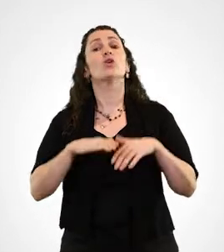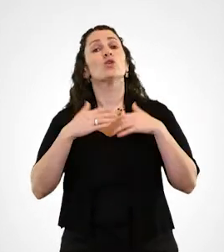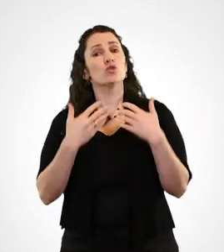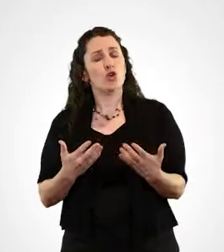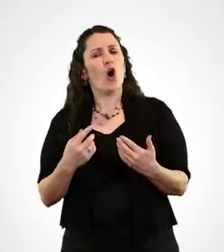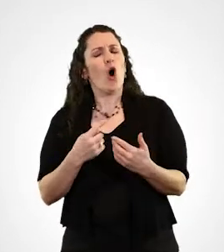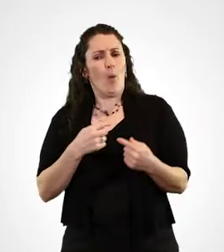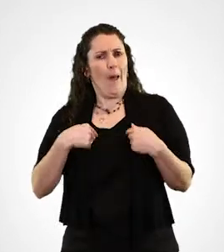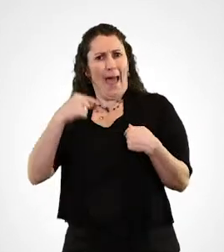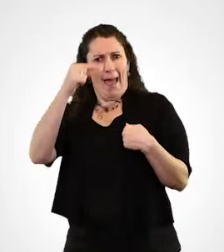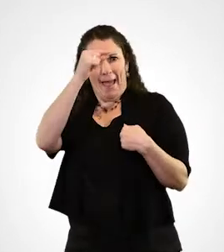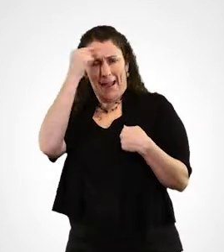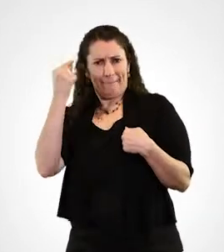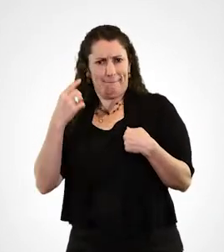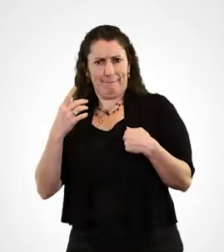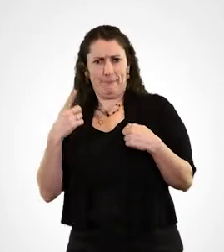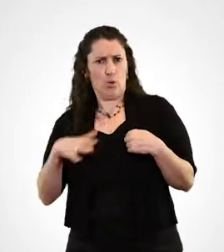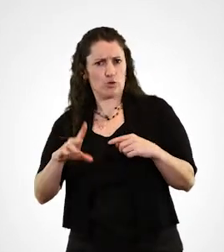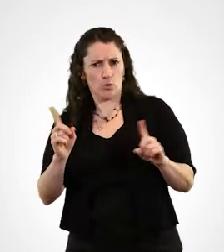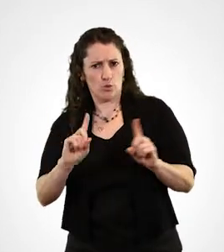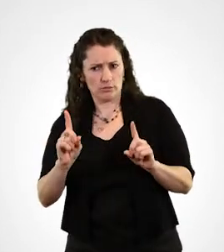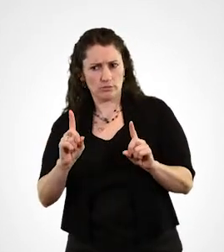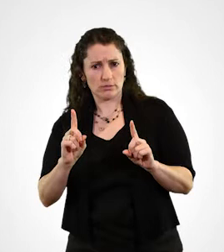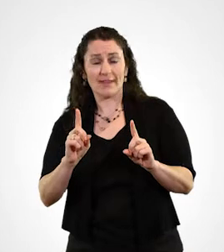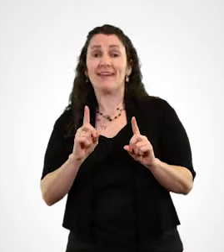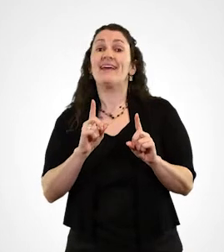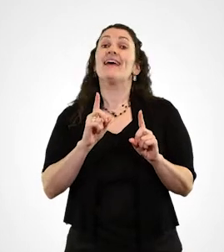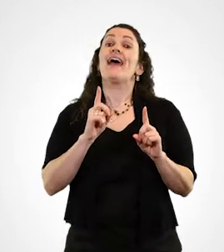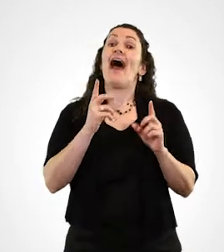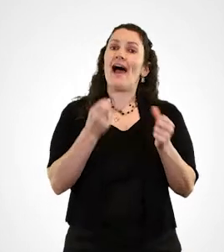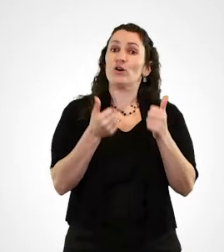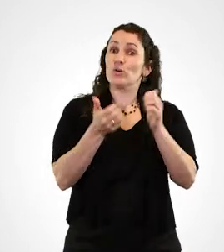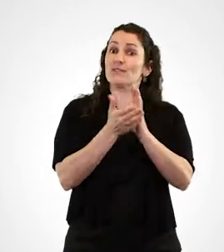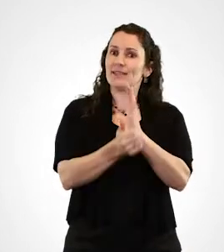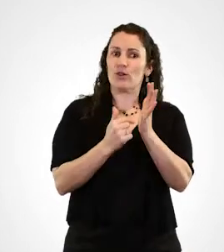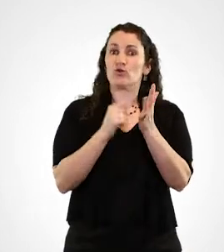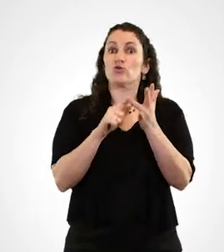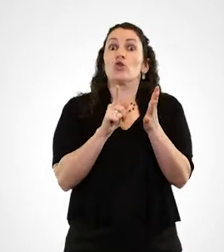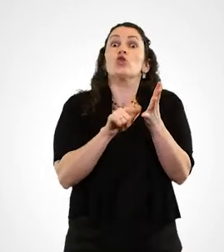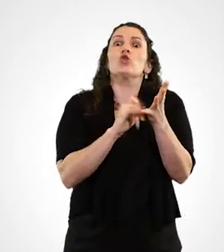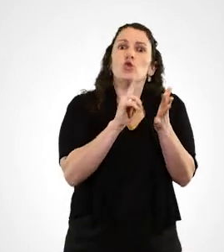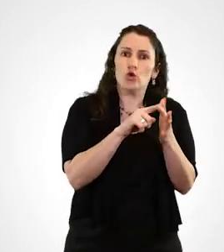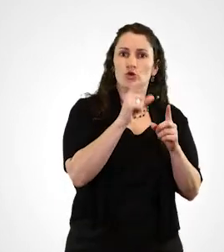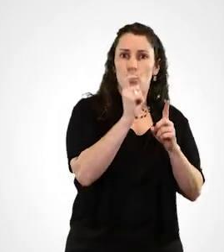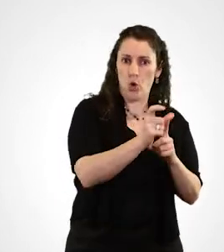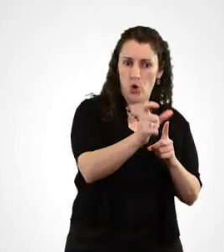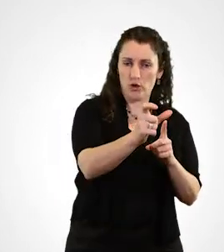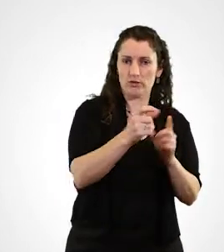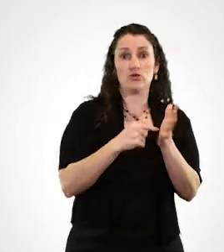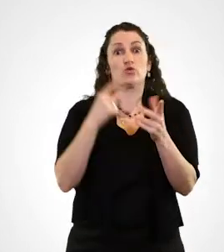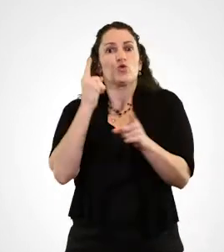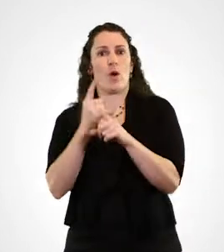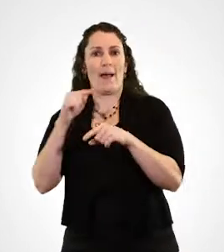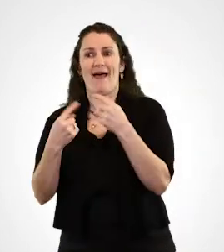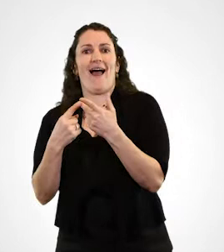we want children to be able to use words to talk about new words. So we also assessed their ability